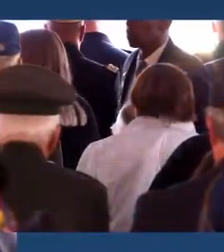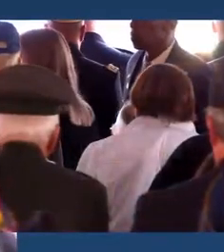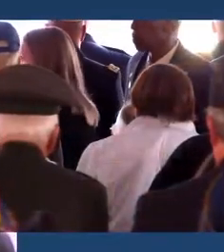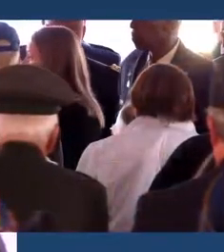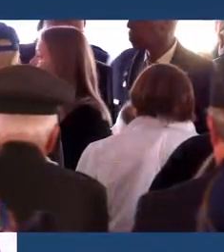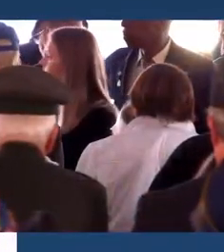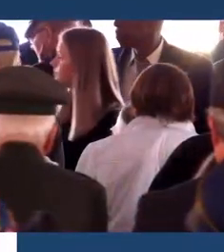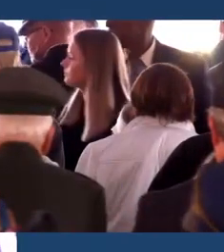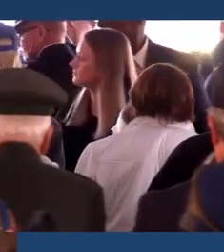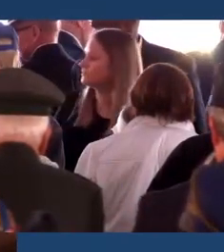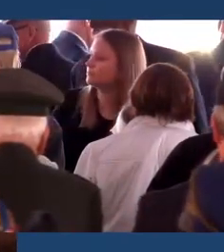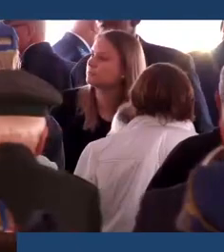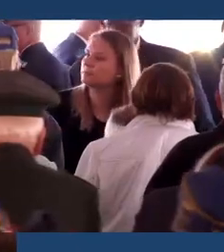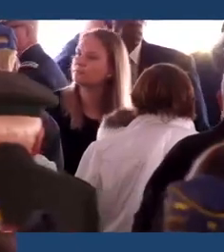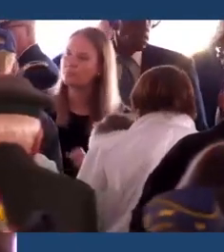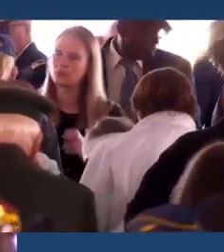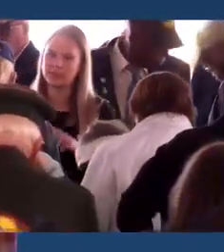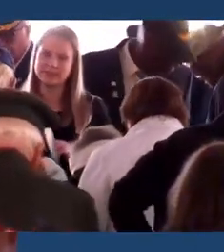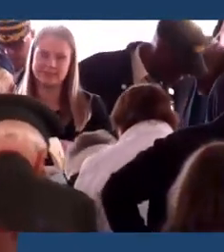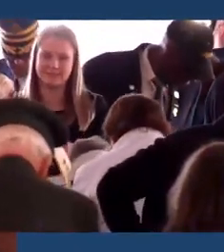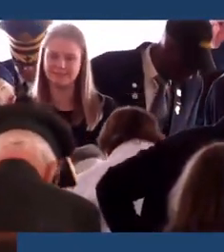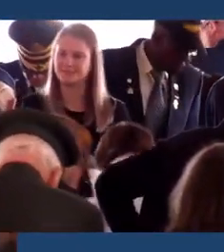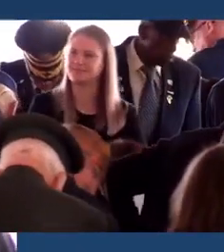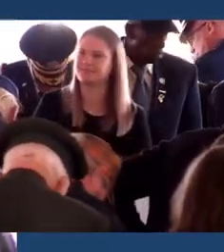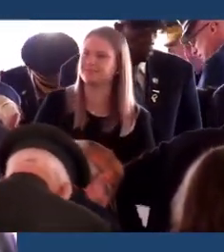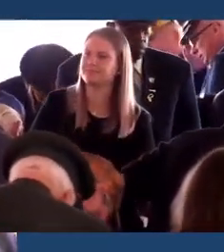Before we close, you may be seated.